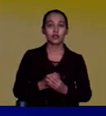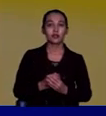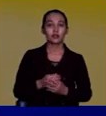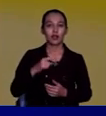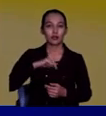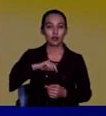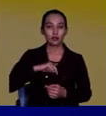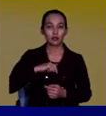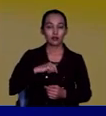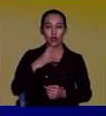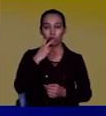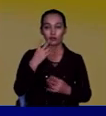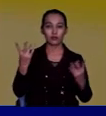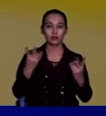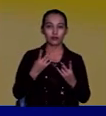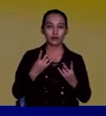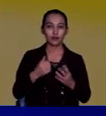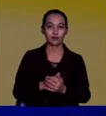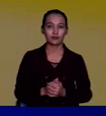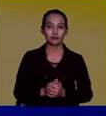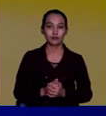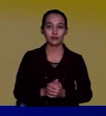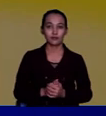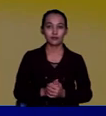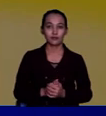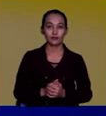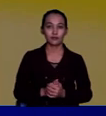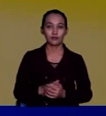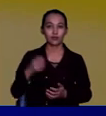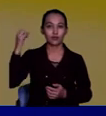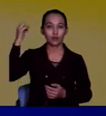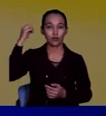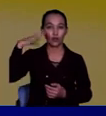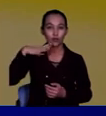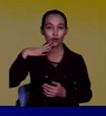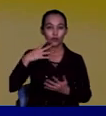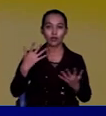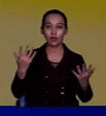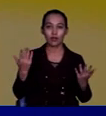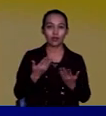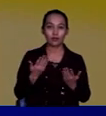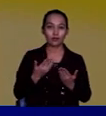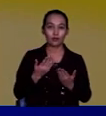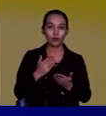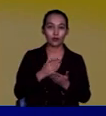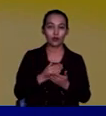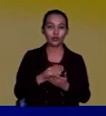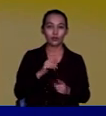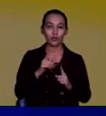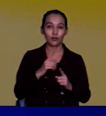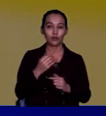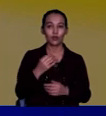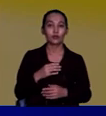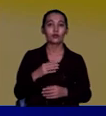qilishni o'zingizga maqsad qilib oling. Ana endi keling quyoshning sifatlariga ta'rif bersak. Quyosh